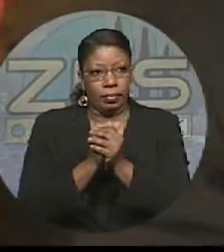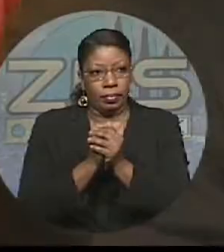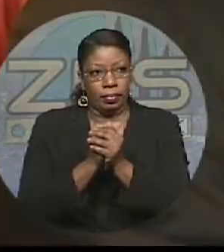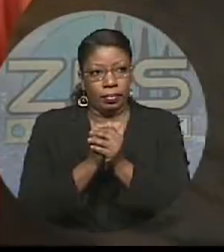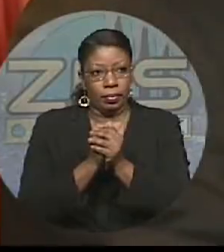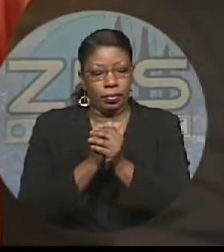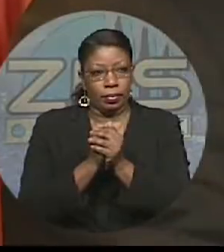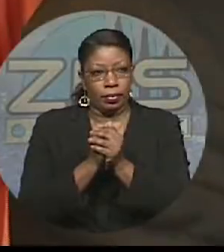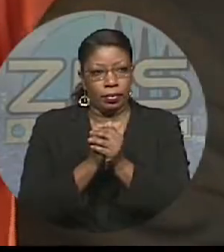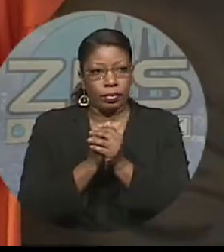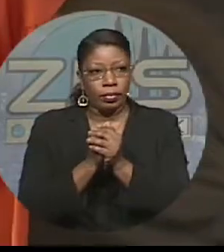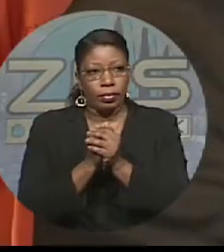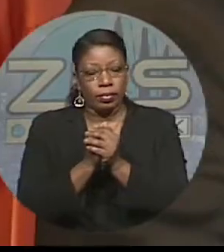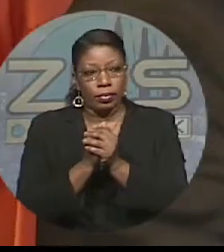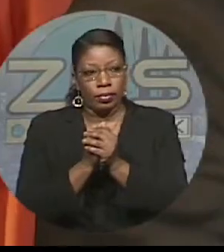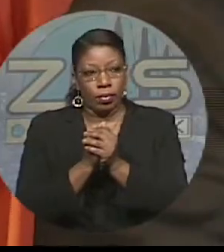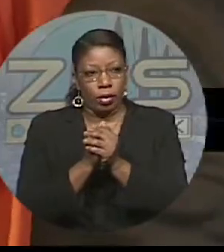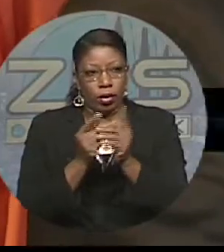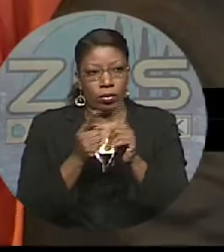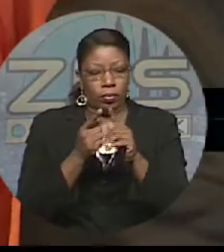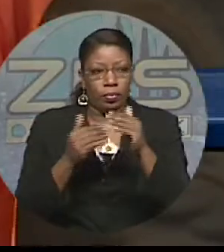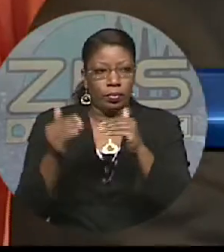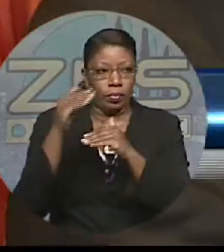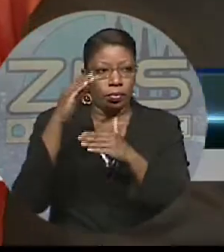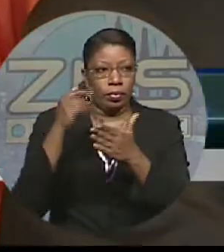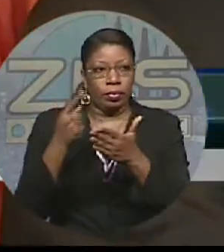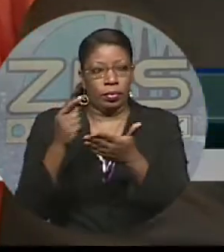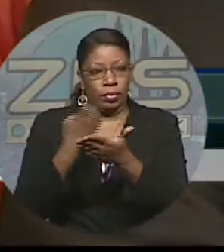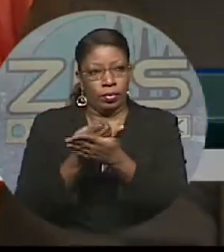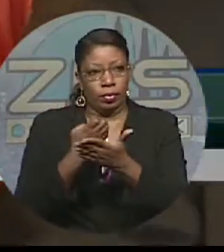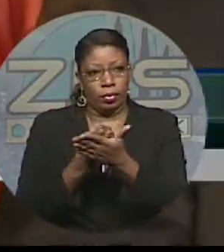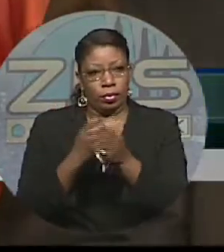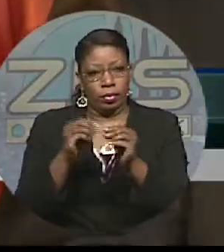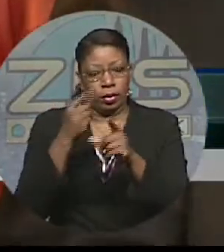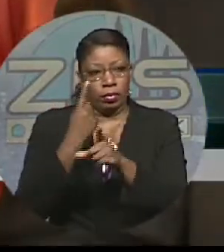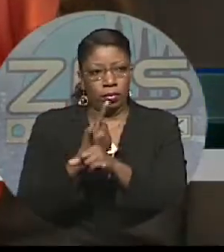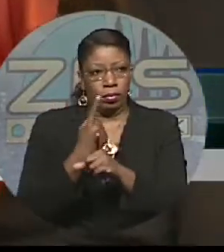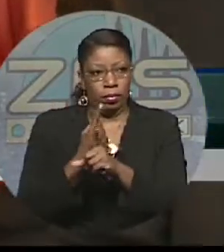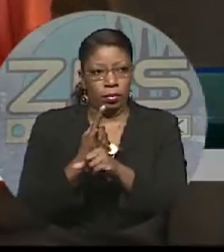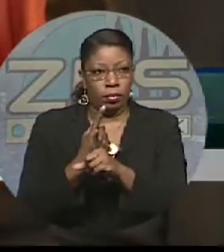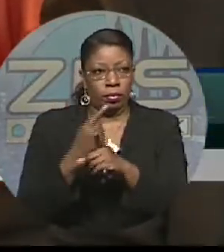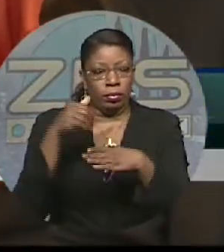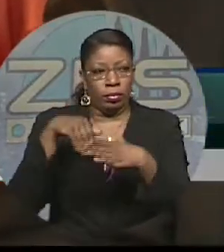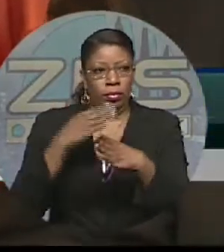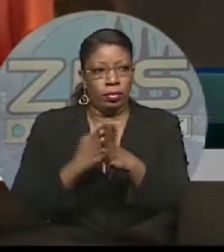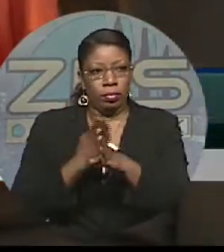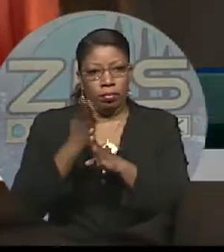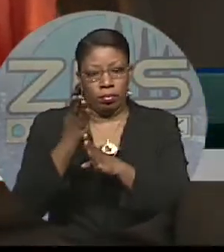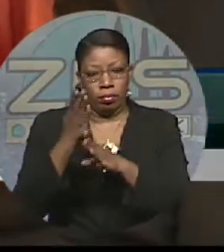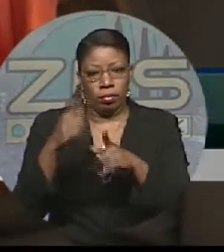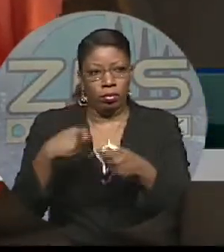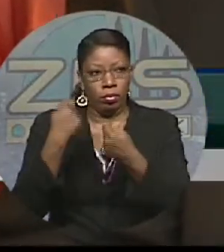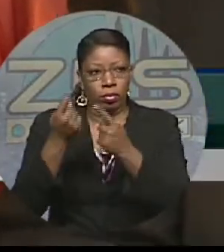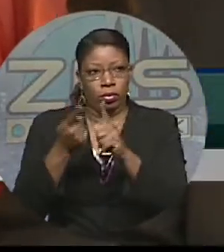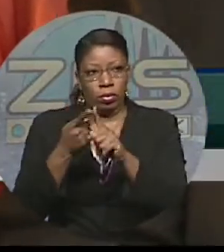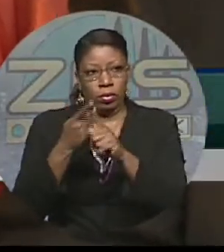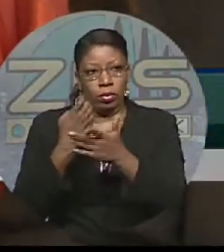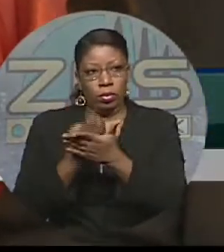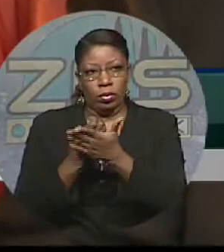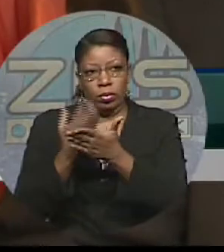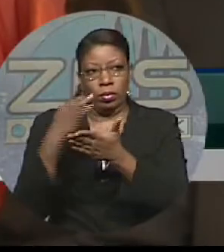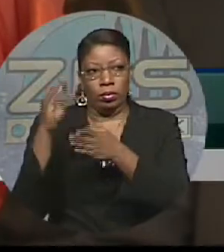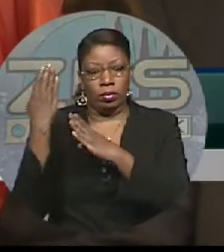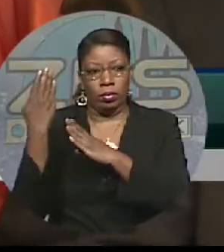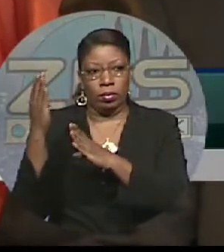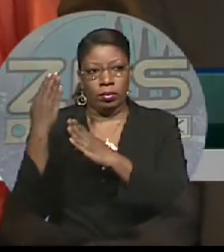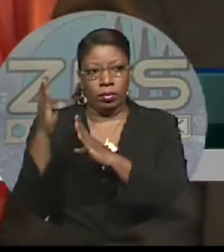To advance its economy, place it properly as a major contributor to the economy of the